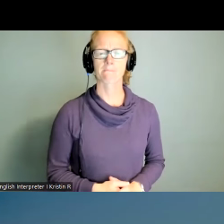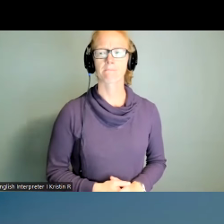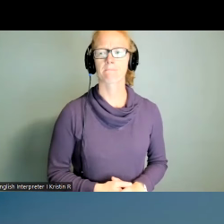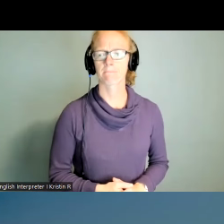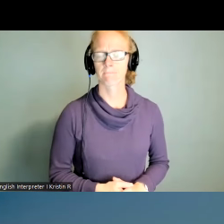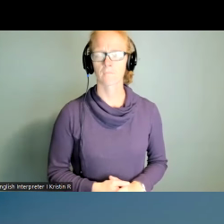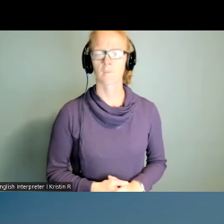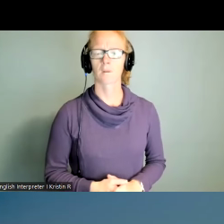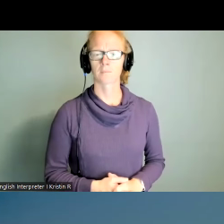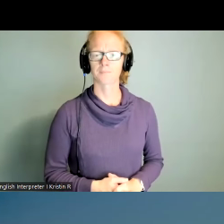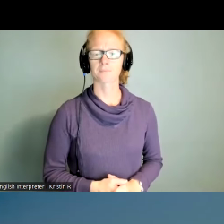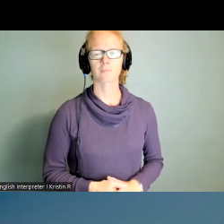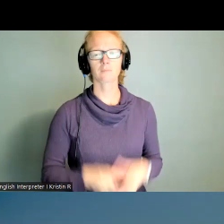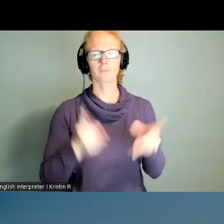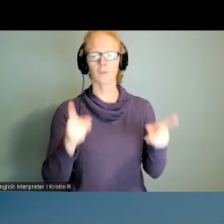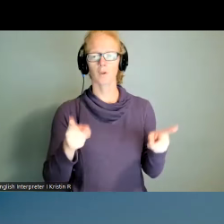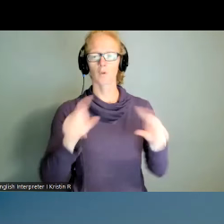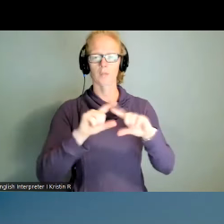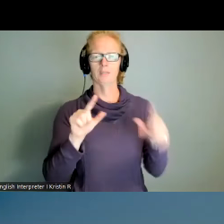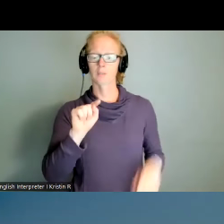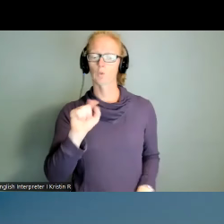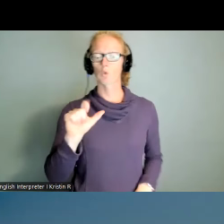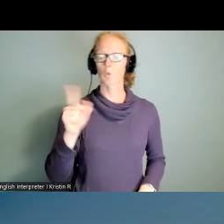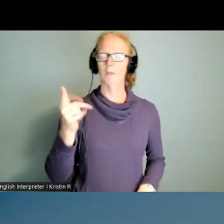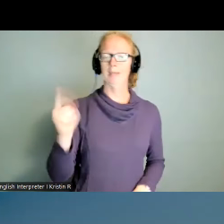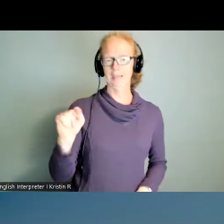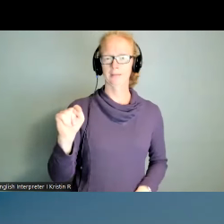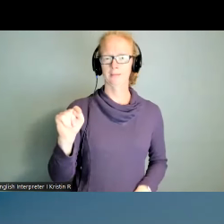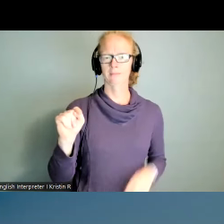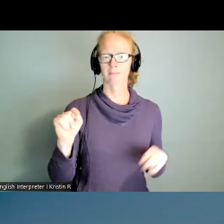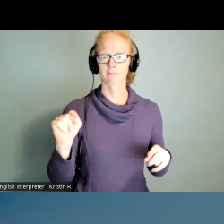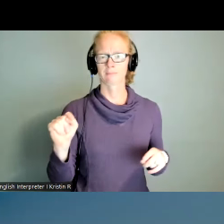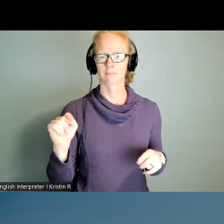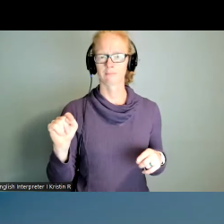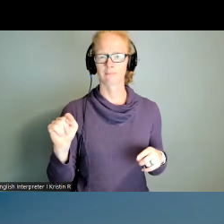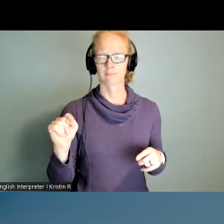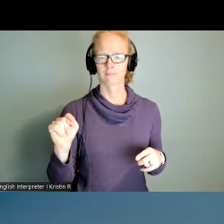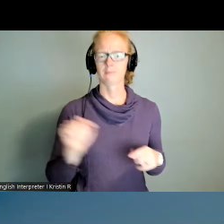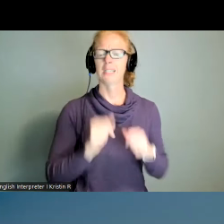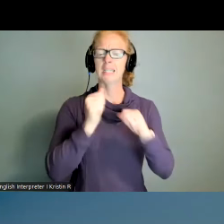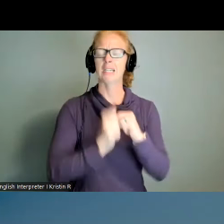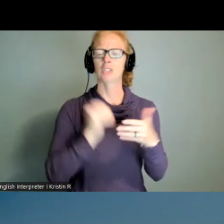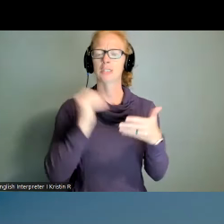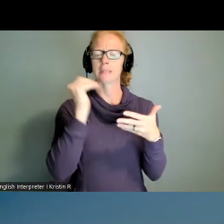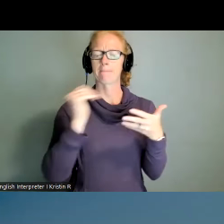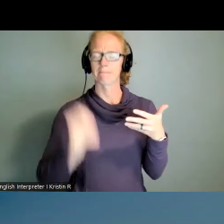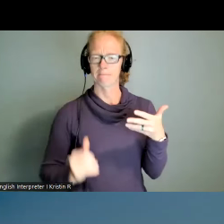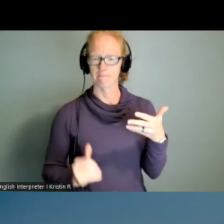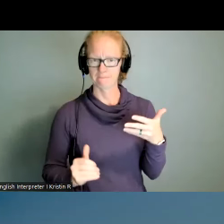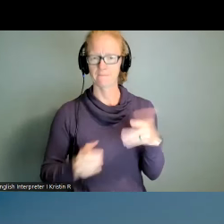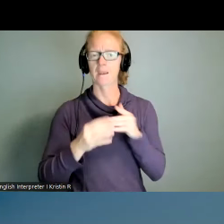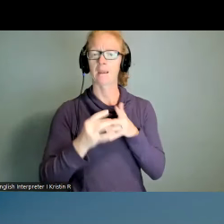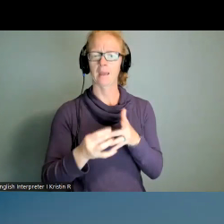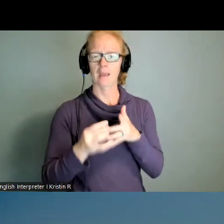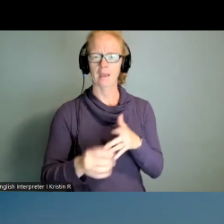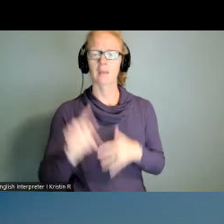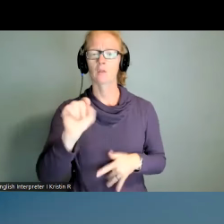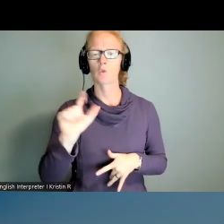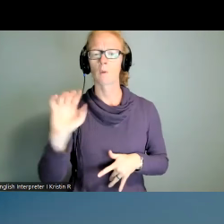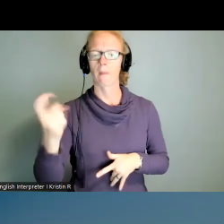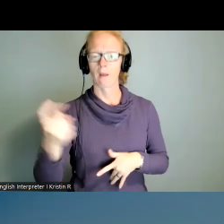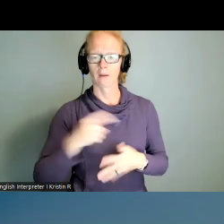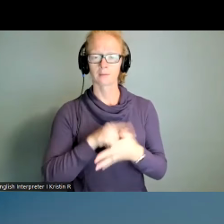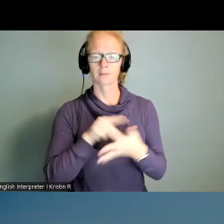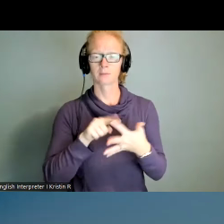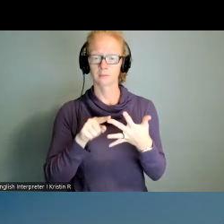So the toolkit is made up of the following components. We have the toolkit, which includes the step-by-step guide, a toolbox of resources, a